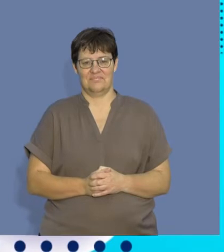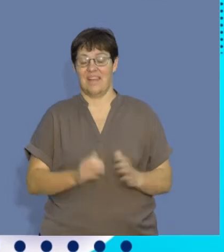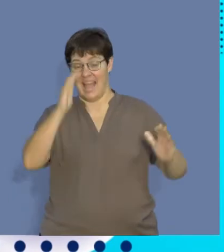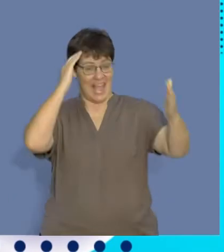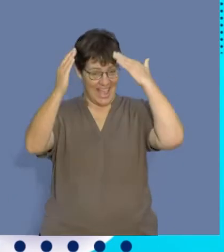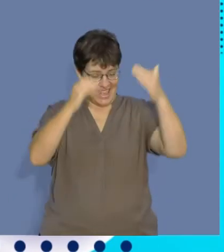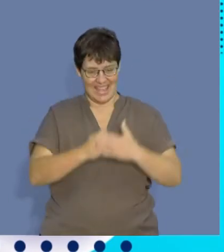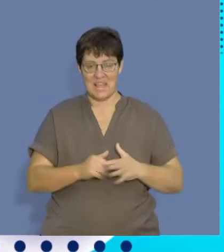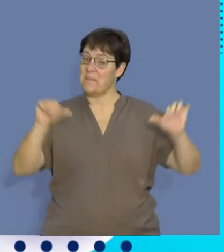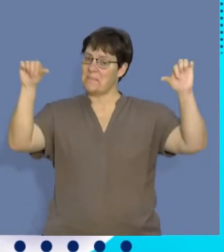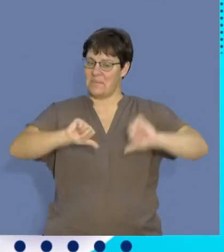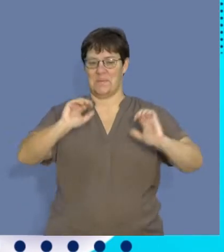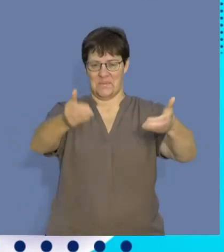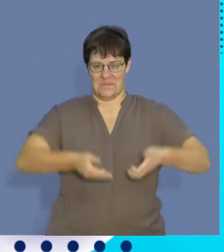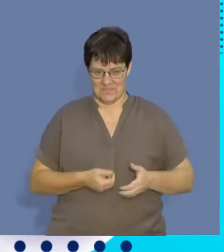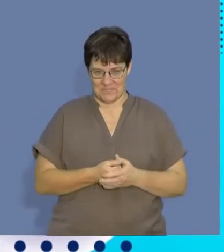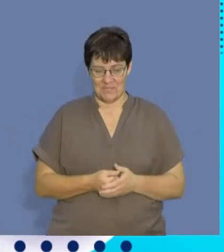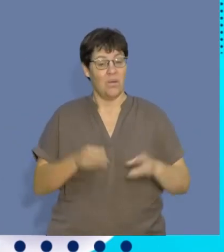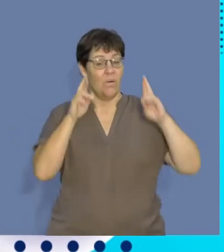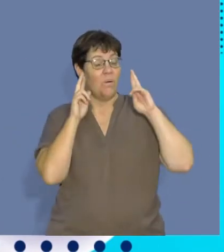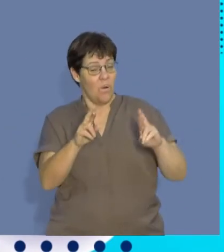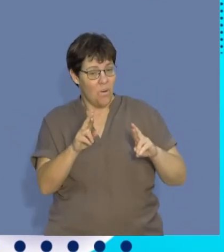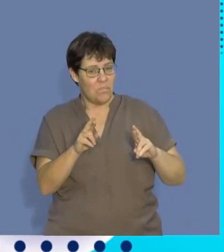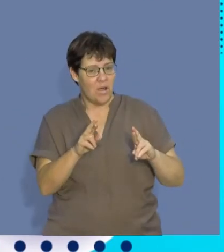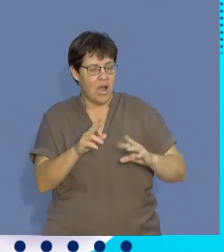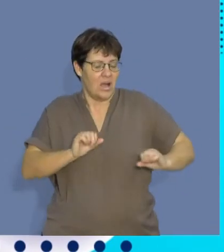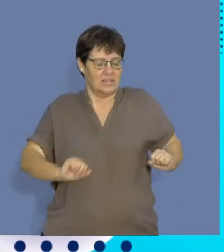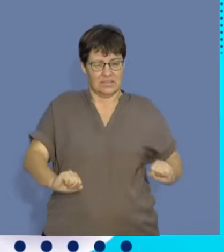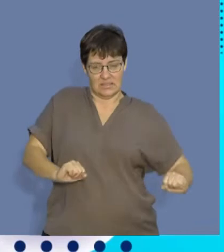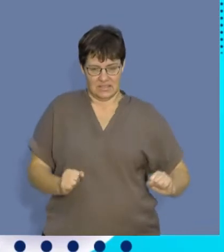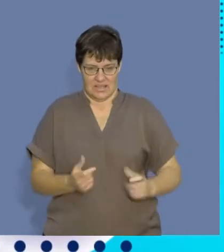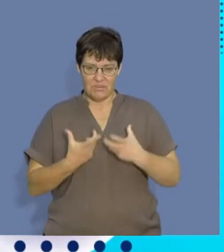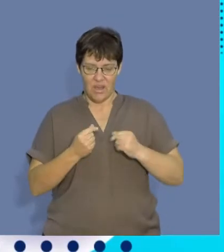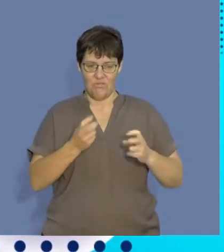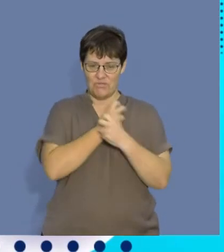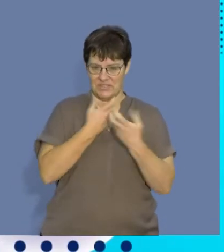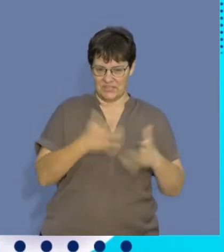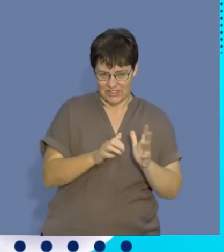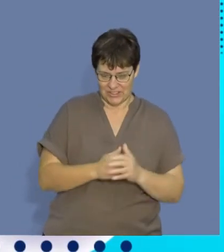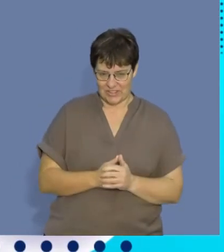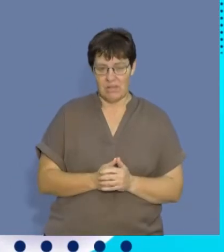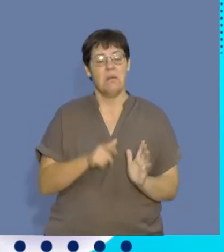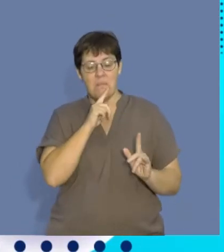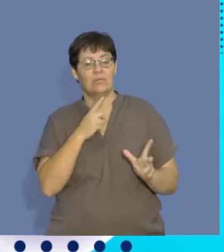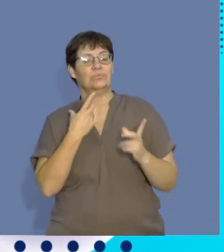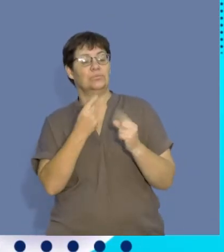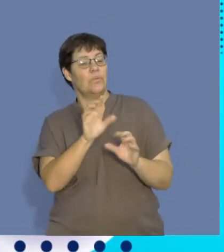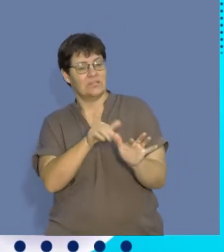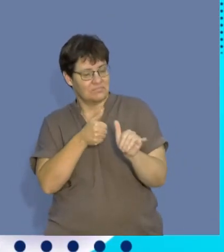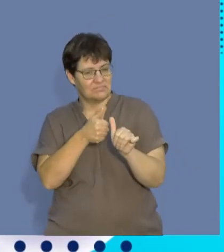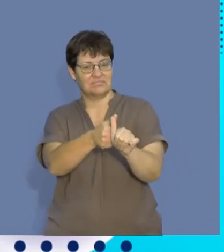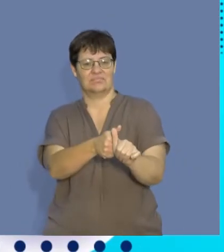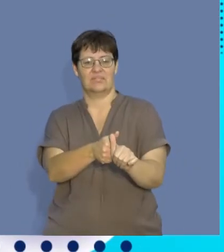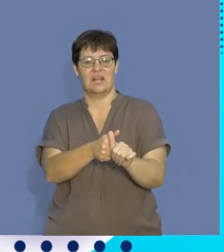Hi guys, welcome back. I hope you've had a quick rest of some sort, that we are going to actually continue with